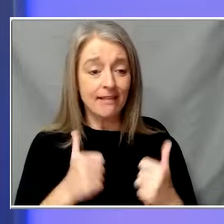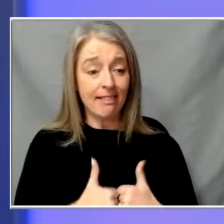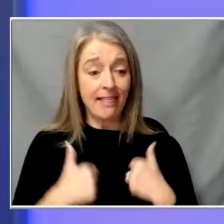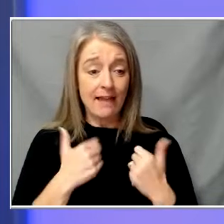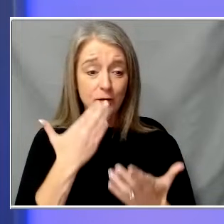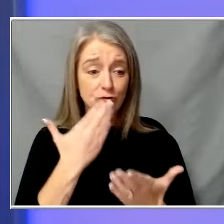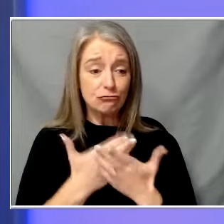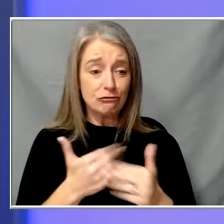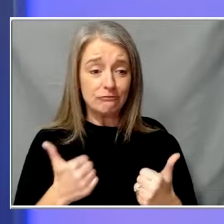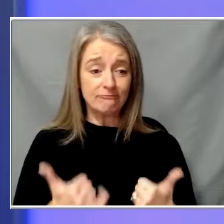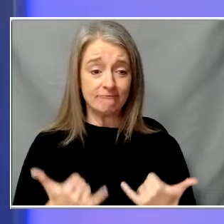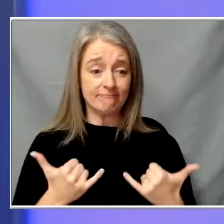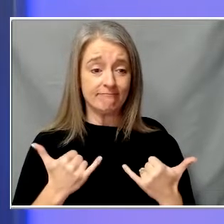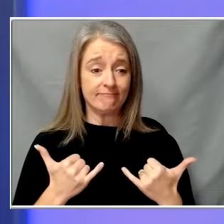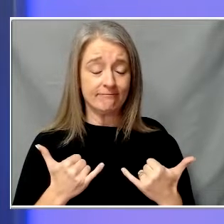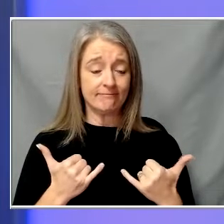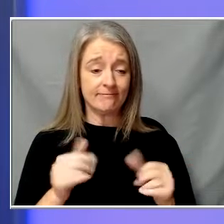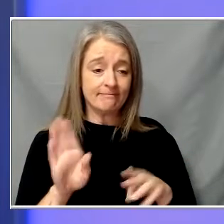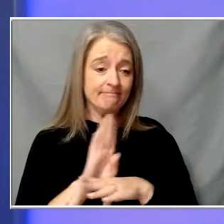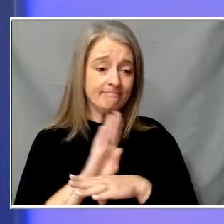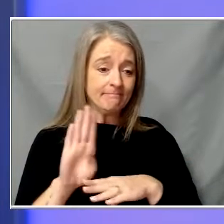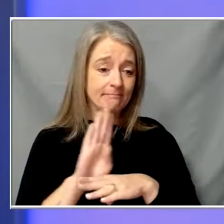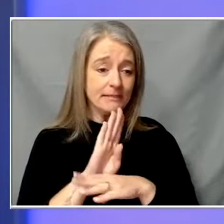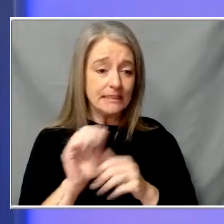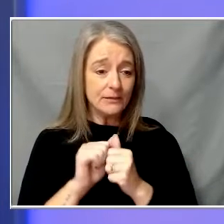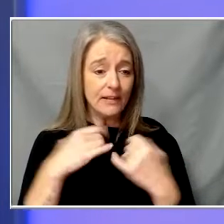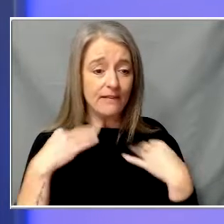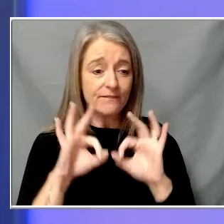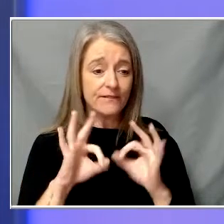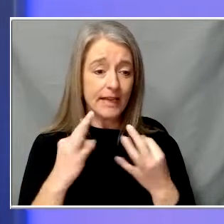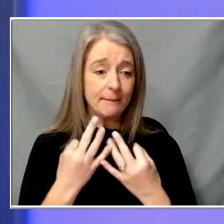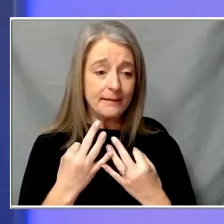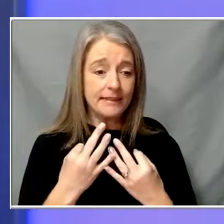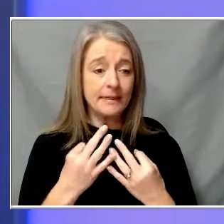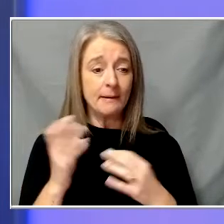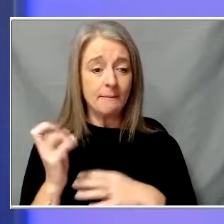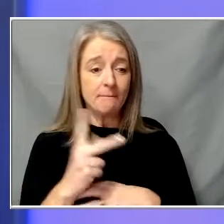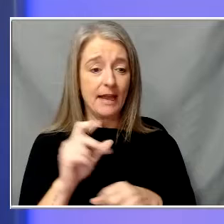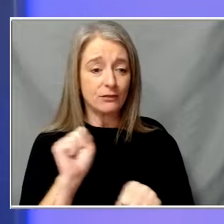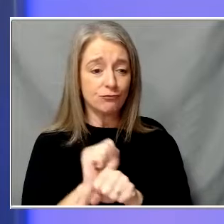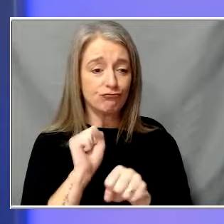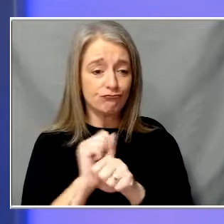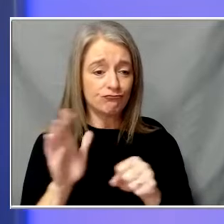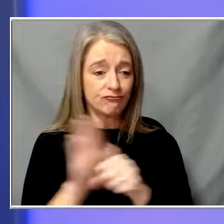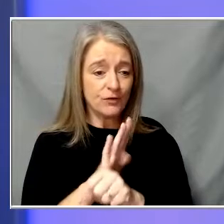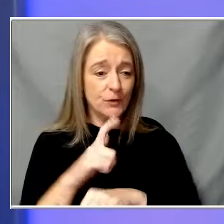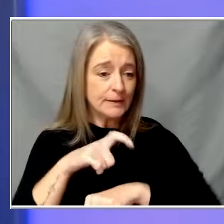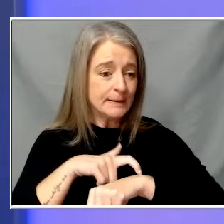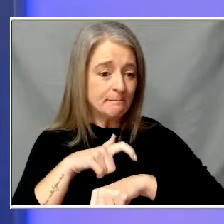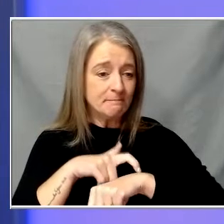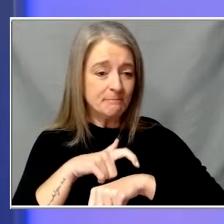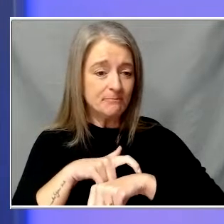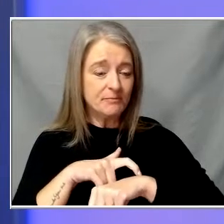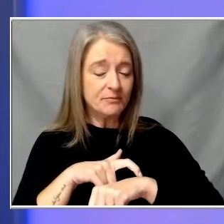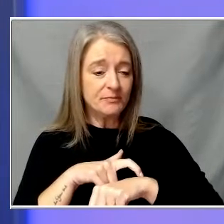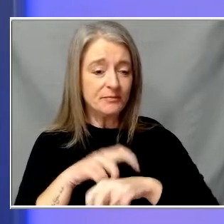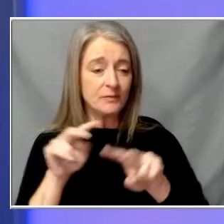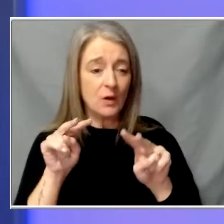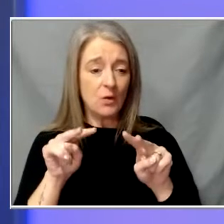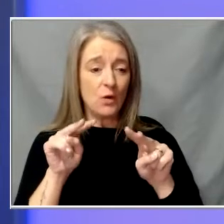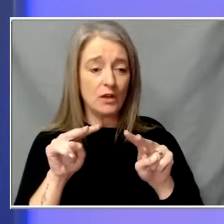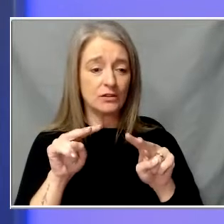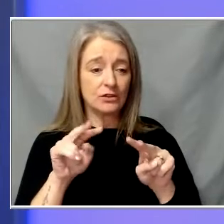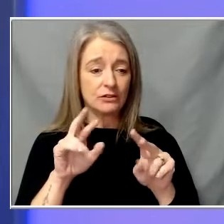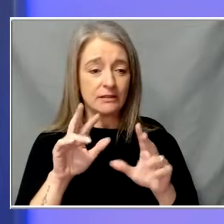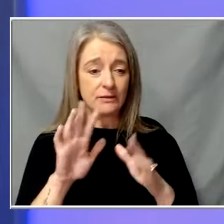I mean, I'm staying busy with the family and back to work full time. Watching that recap of